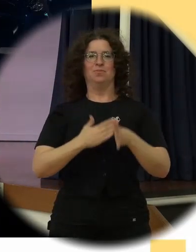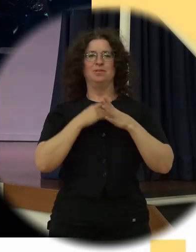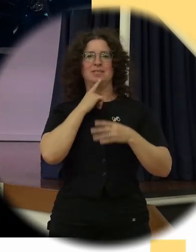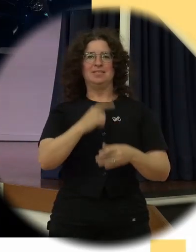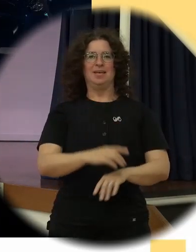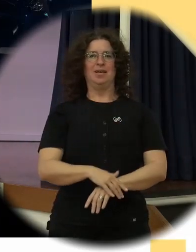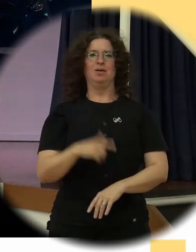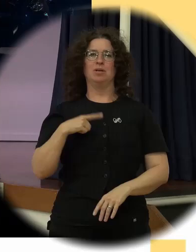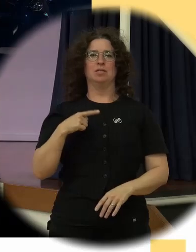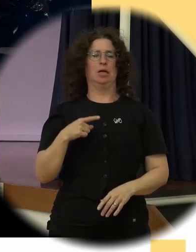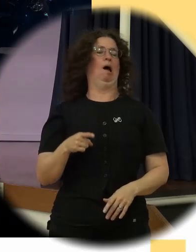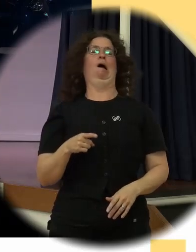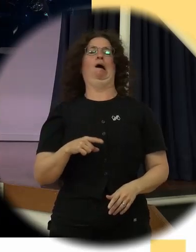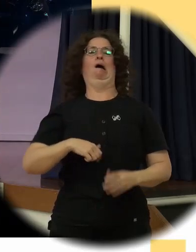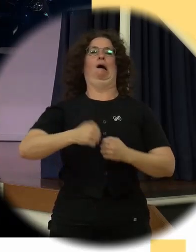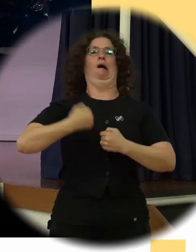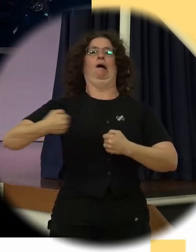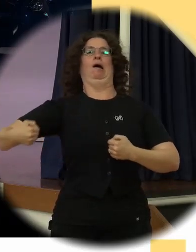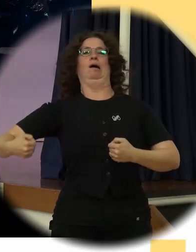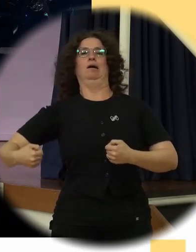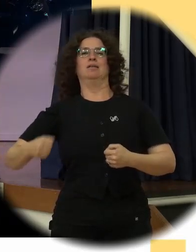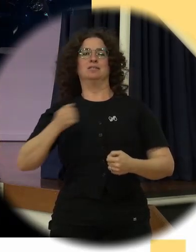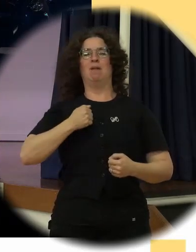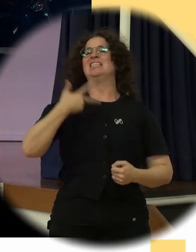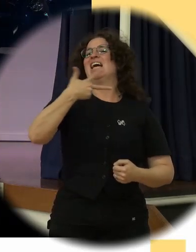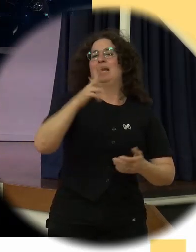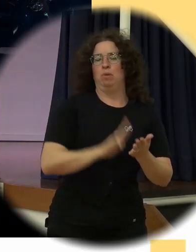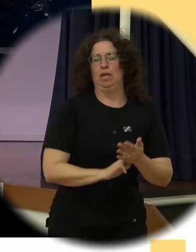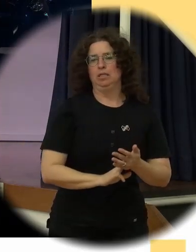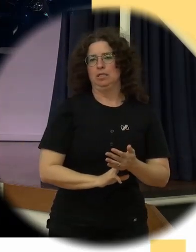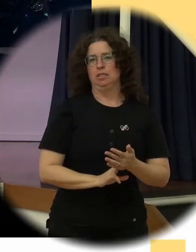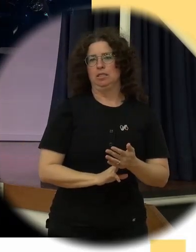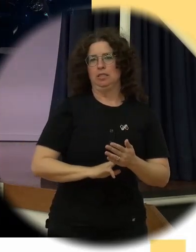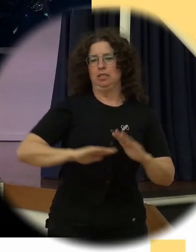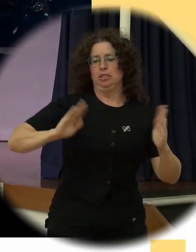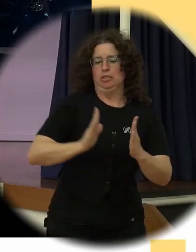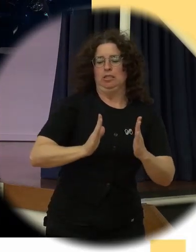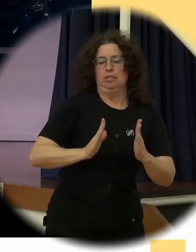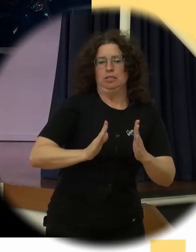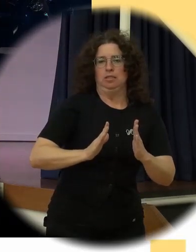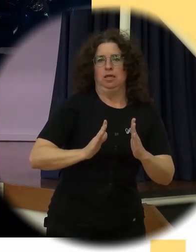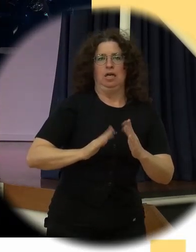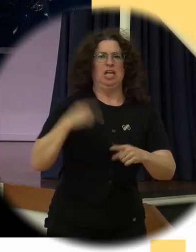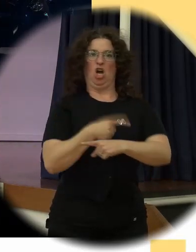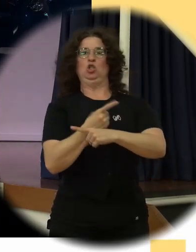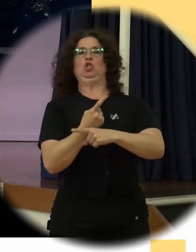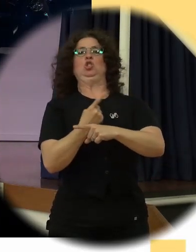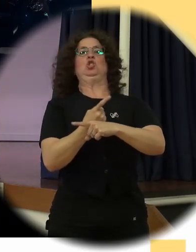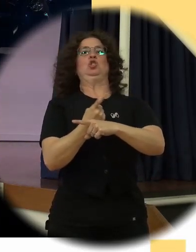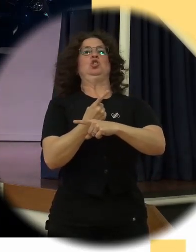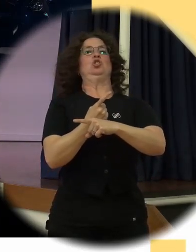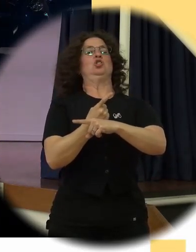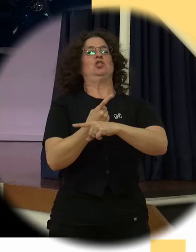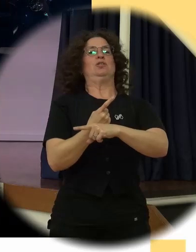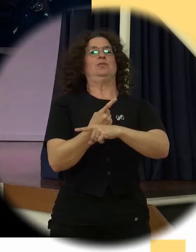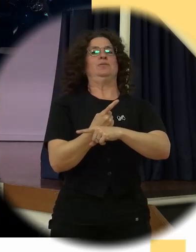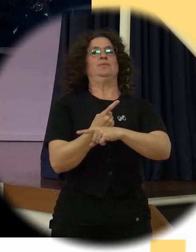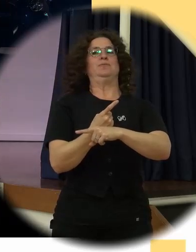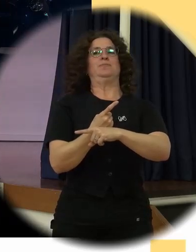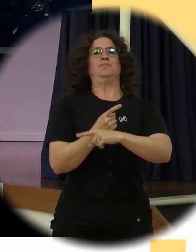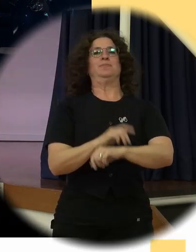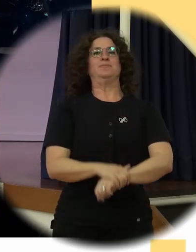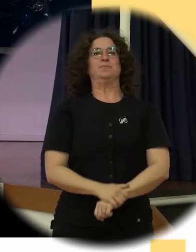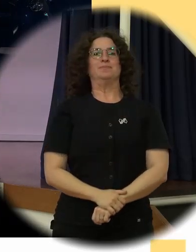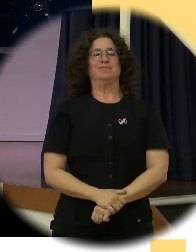I realized it was going to take way too long. It was like 8 minutes. That was as short as I can go, and I would have to speed talk, which,